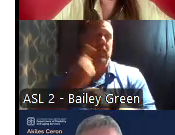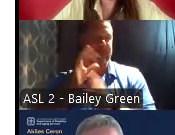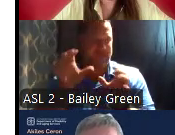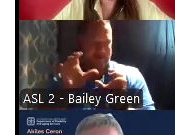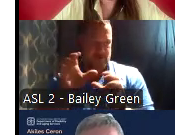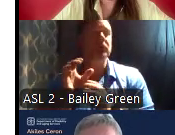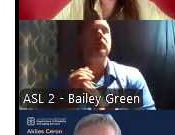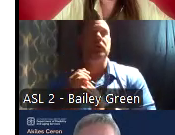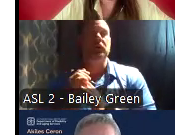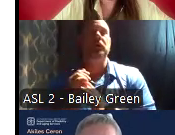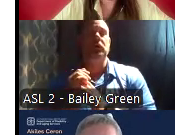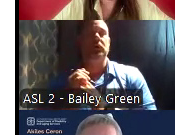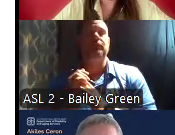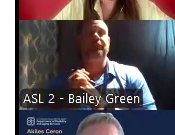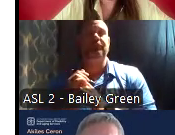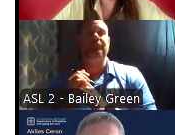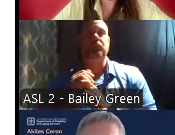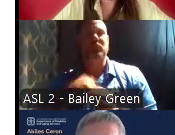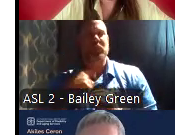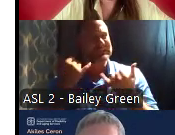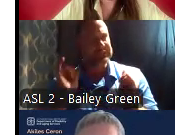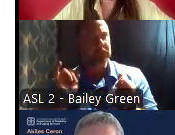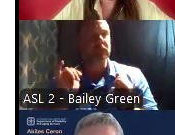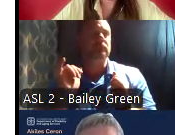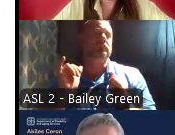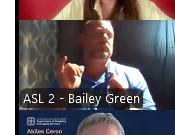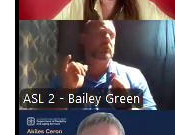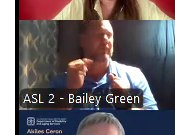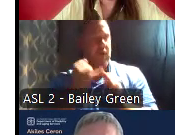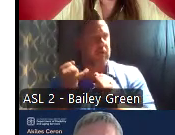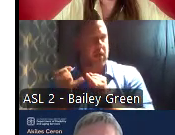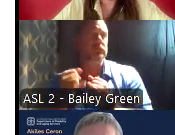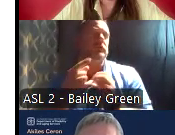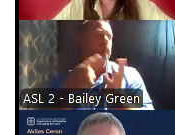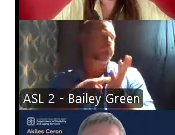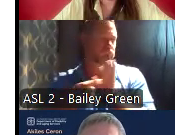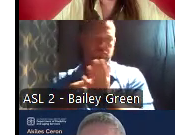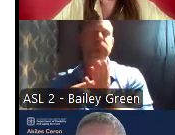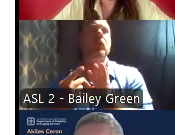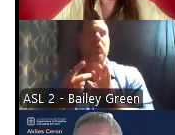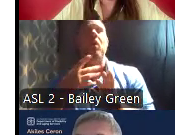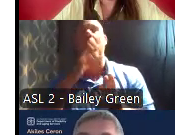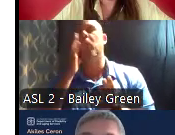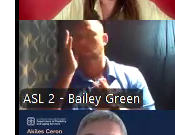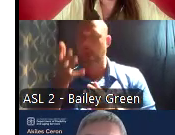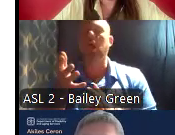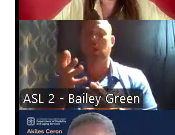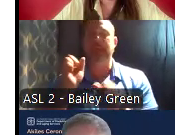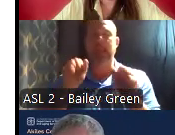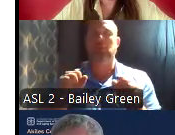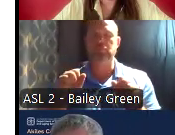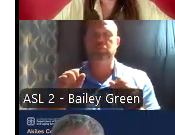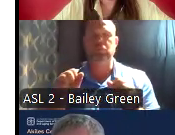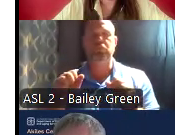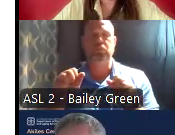still refining and finalizing those to be submitted, but we will be able to discuss what our individual subcommittees have